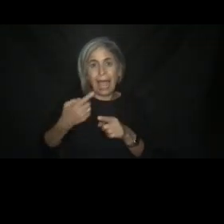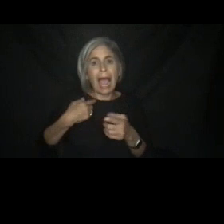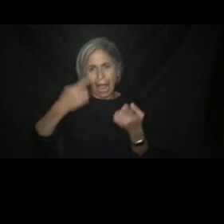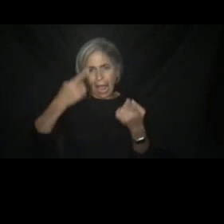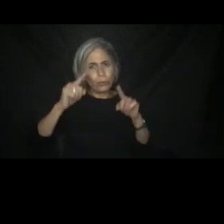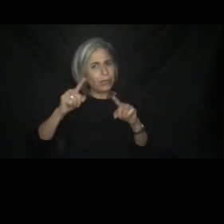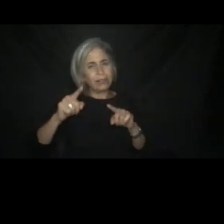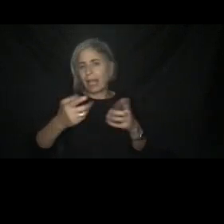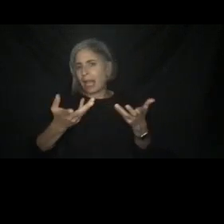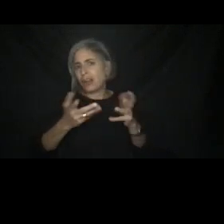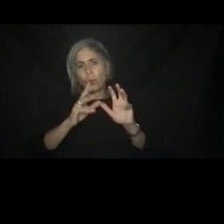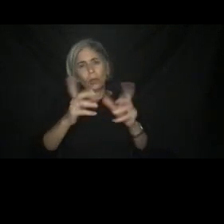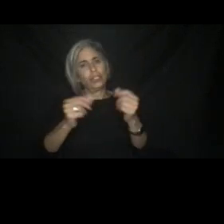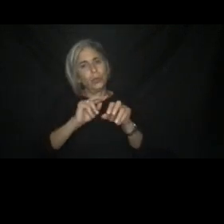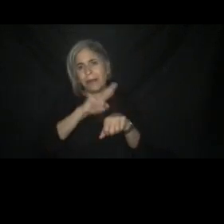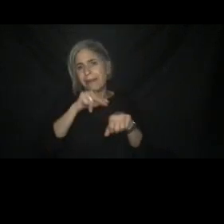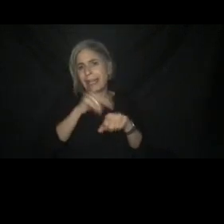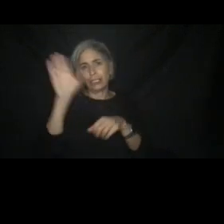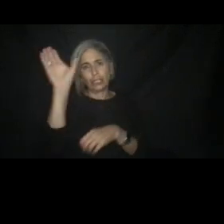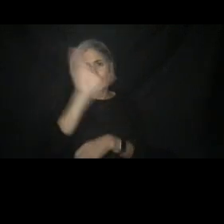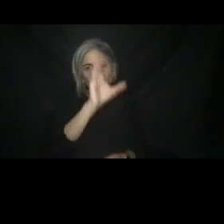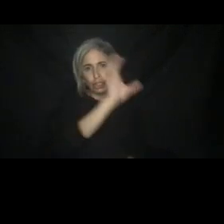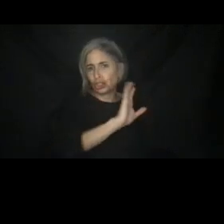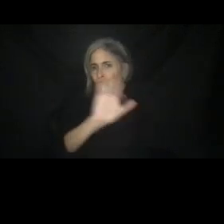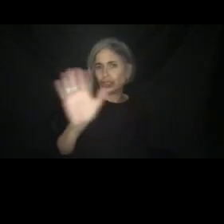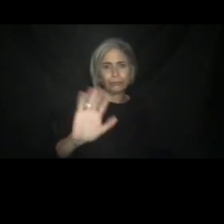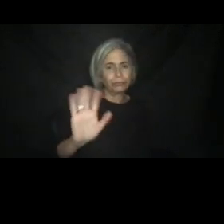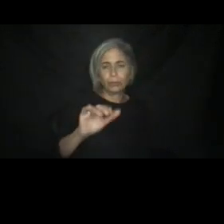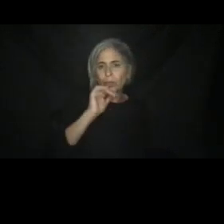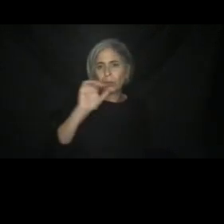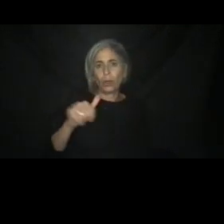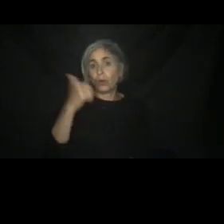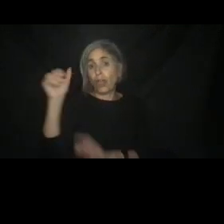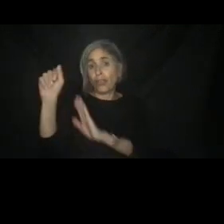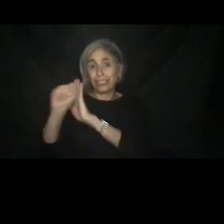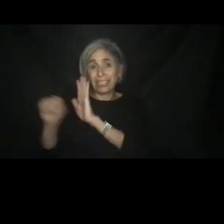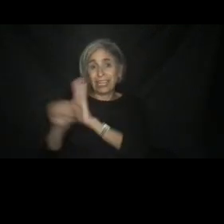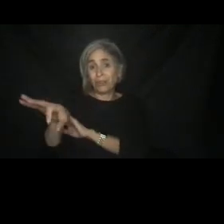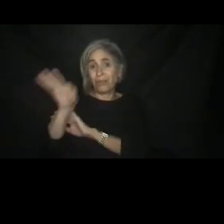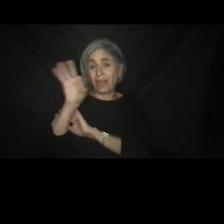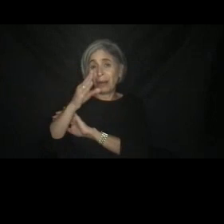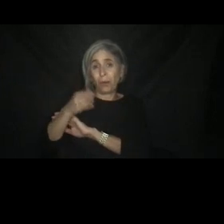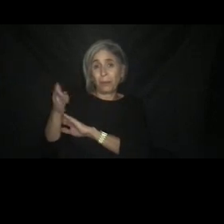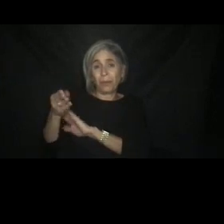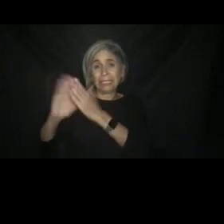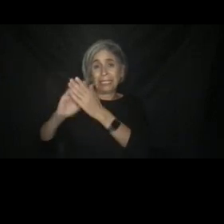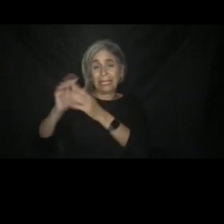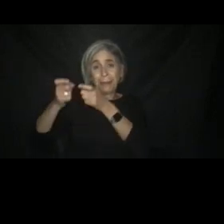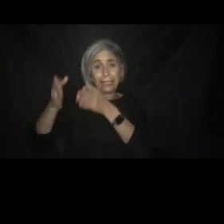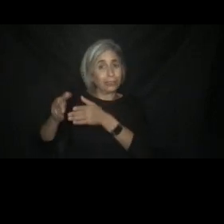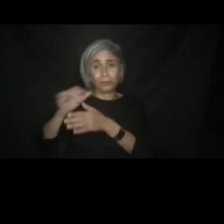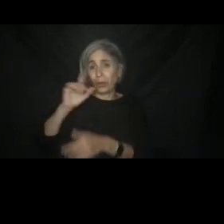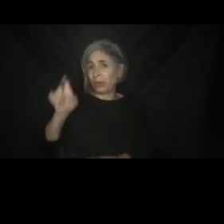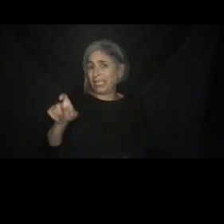don't want to do a national search. I don't think that we need to go to a different state to find our Boynton Beach city manager.